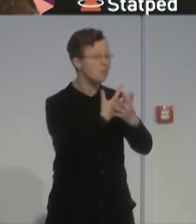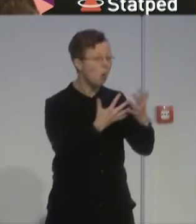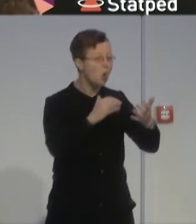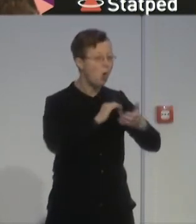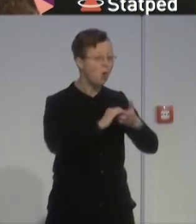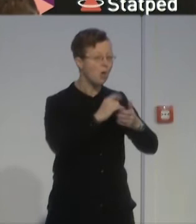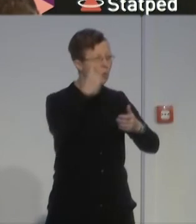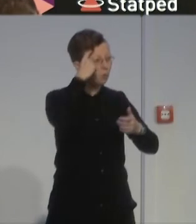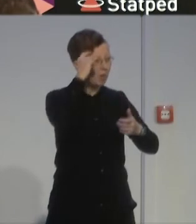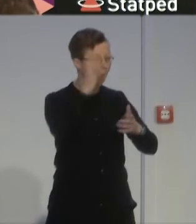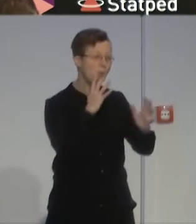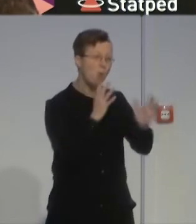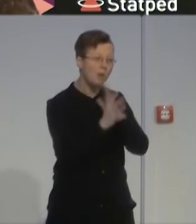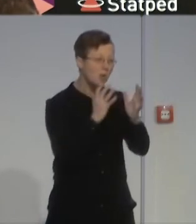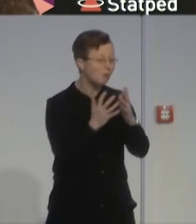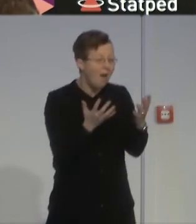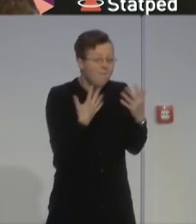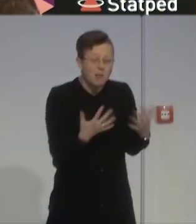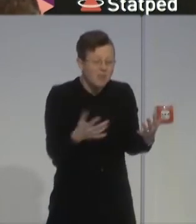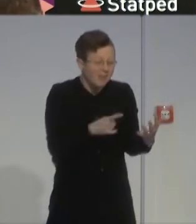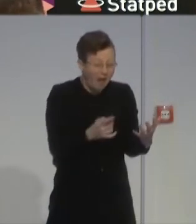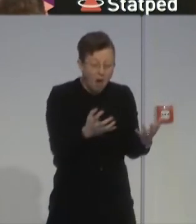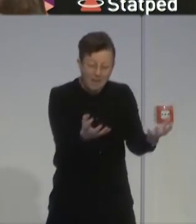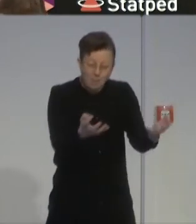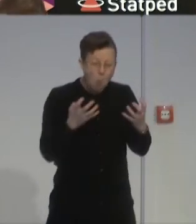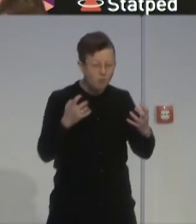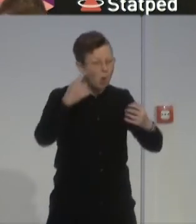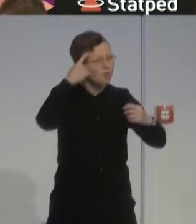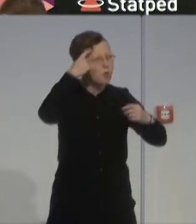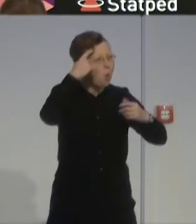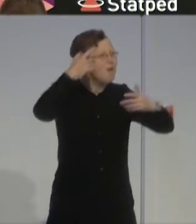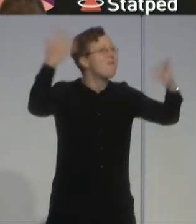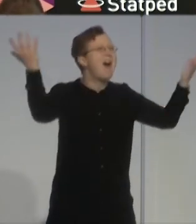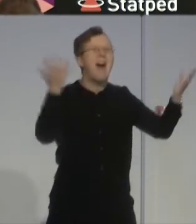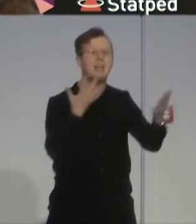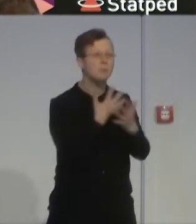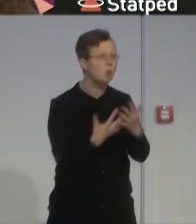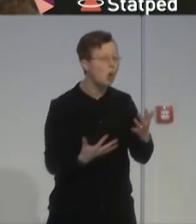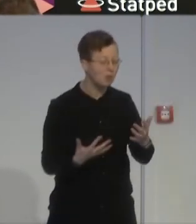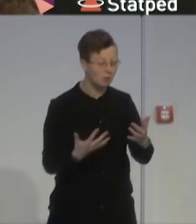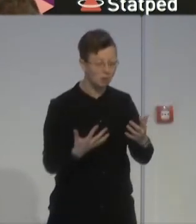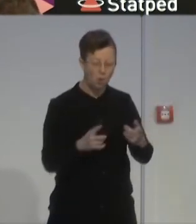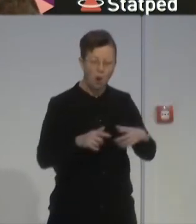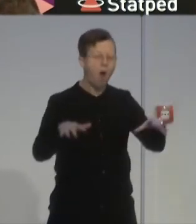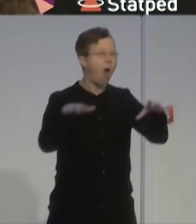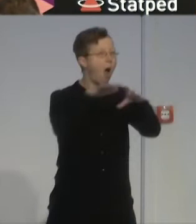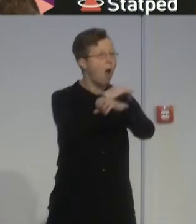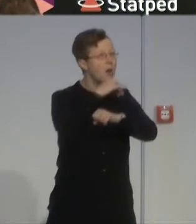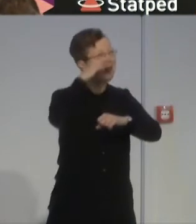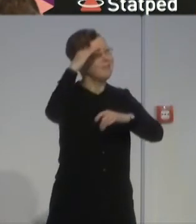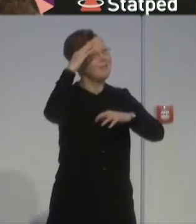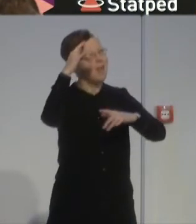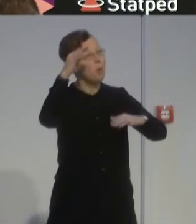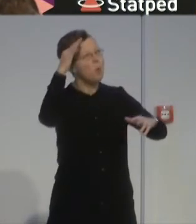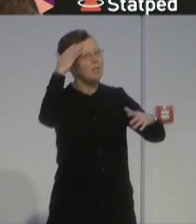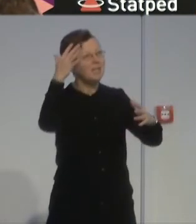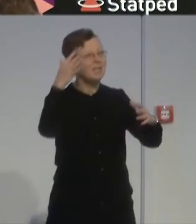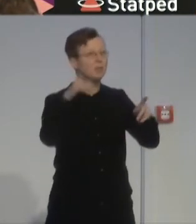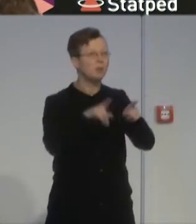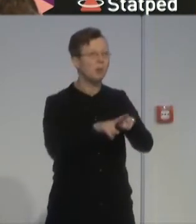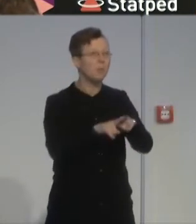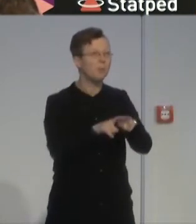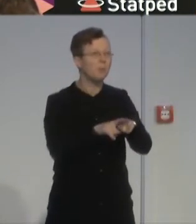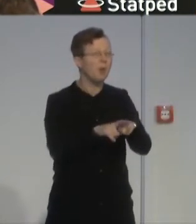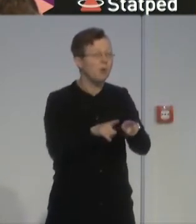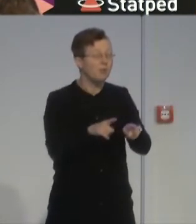that normally, we don't need to understand what it is. So any theory goes. It happens